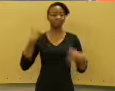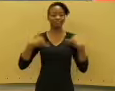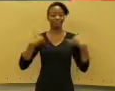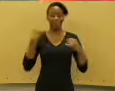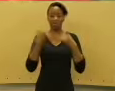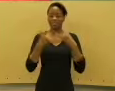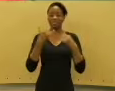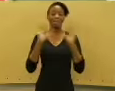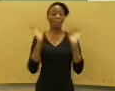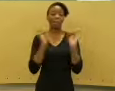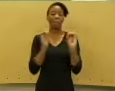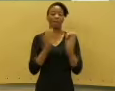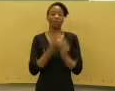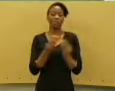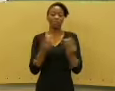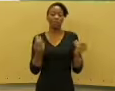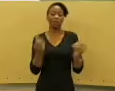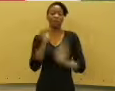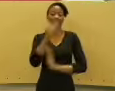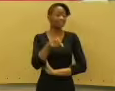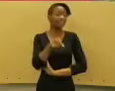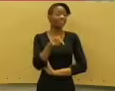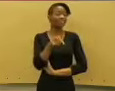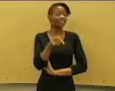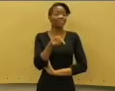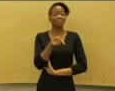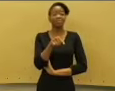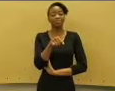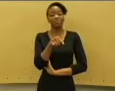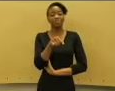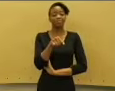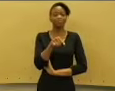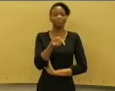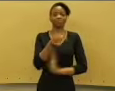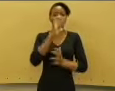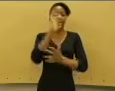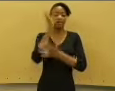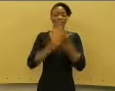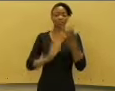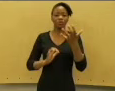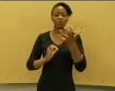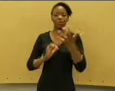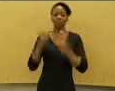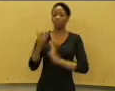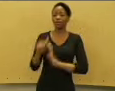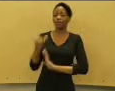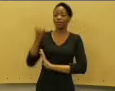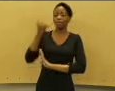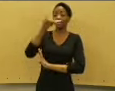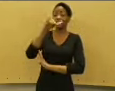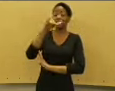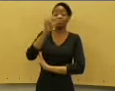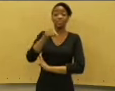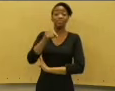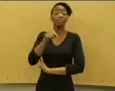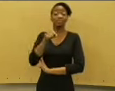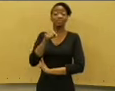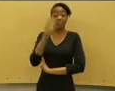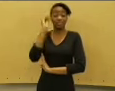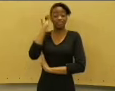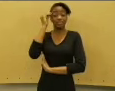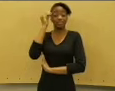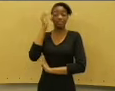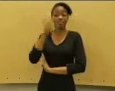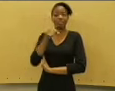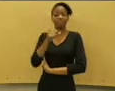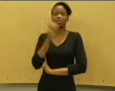and how exacerbated the issues seem to be. And the story about the plane was quite an interesting, you know, what's